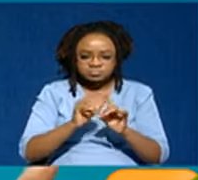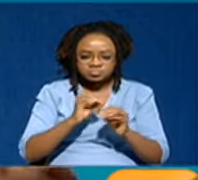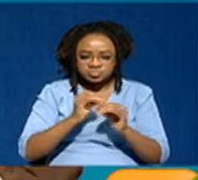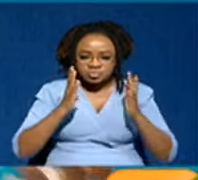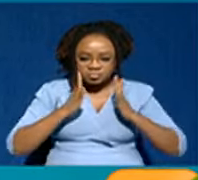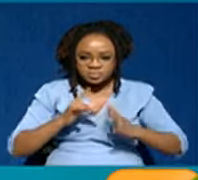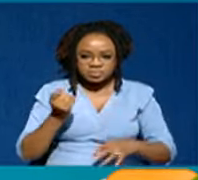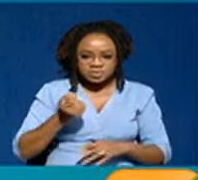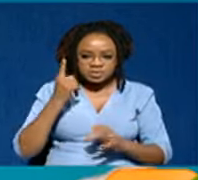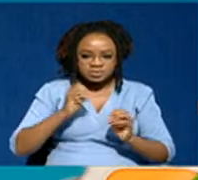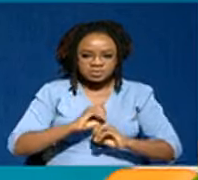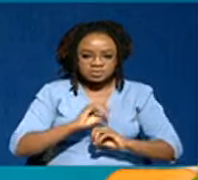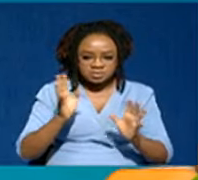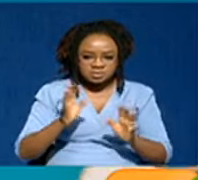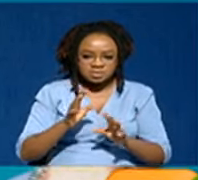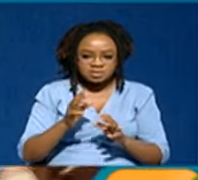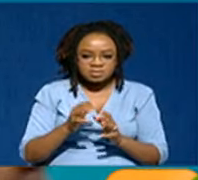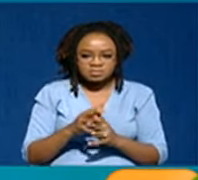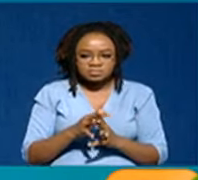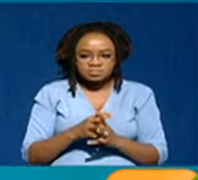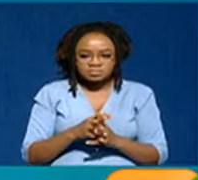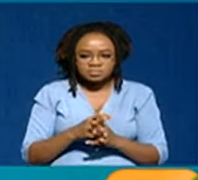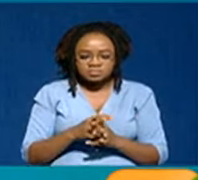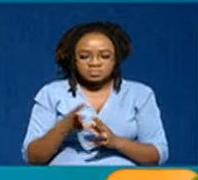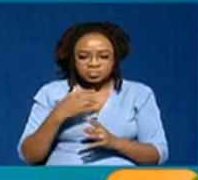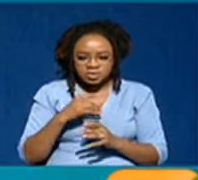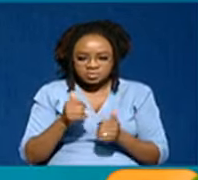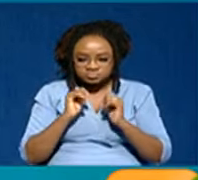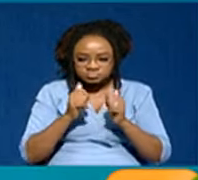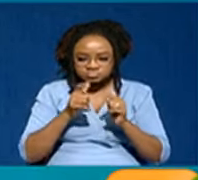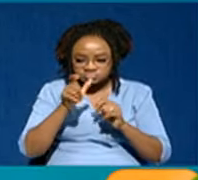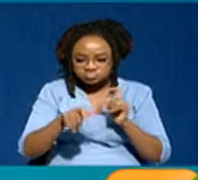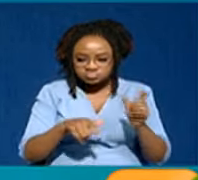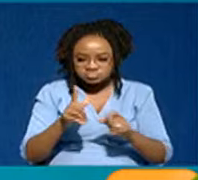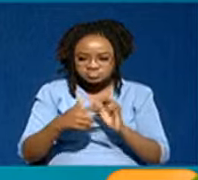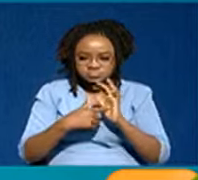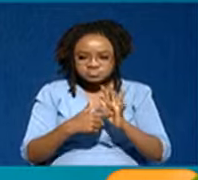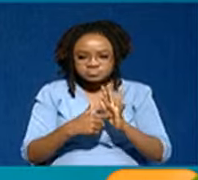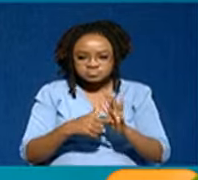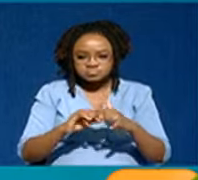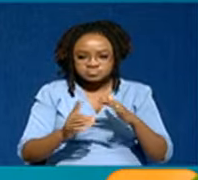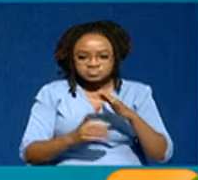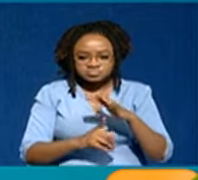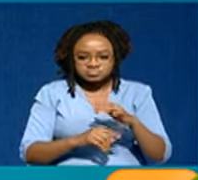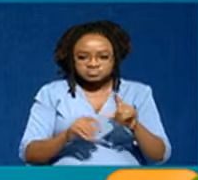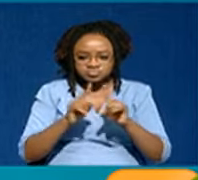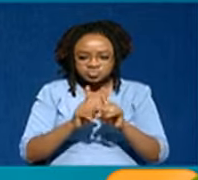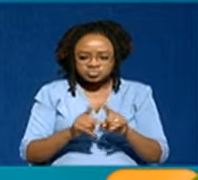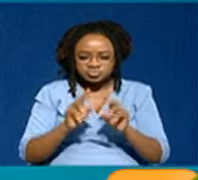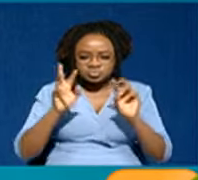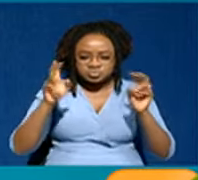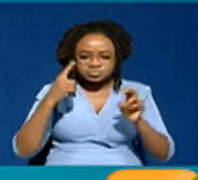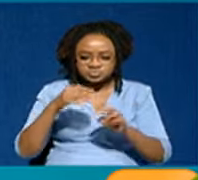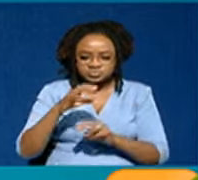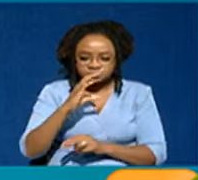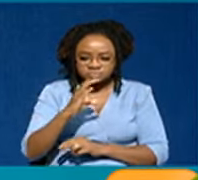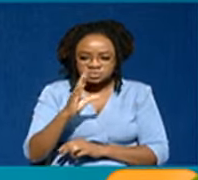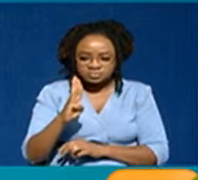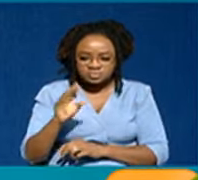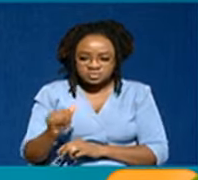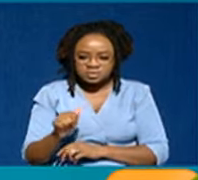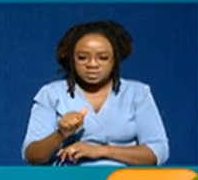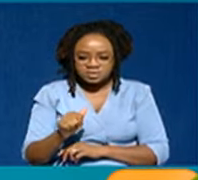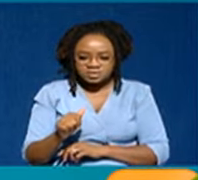happened, yet we have technical persons like Dr. Manuel Chinichero at the ministry. We have the issues of the CBA that